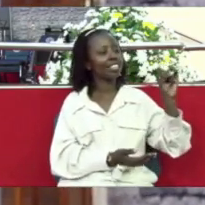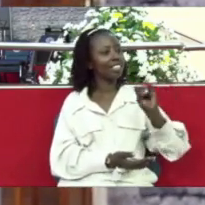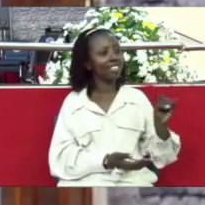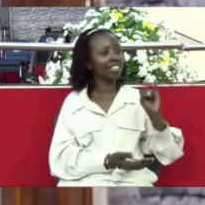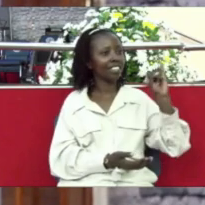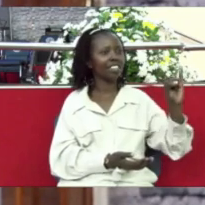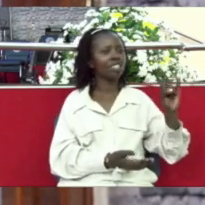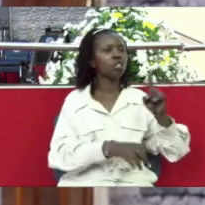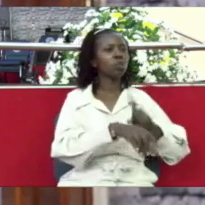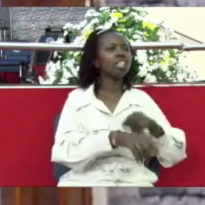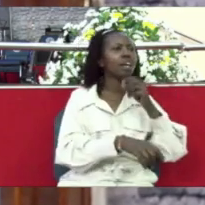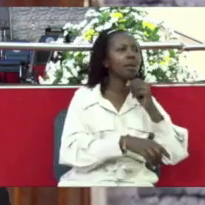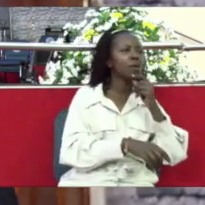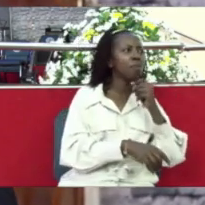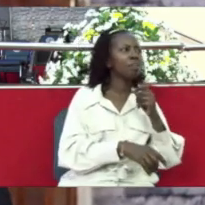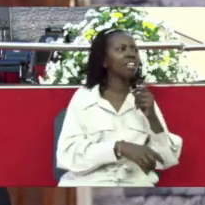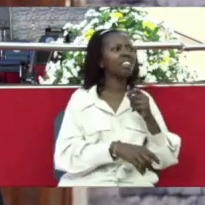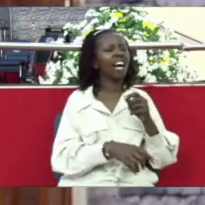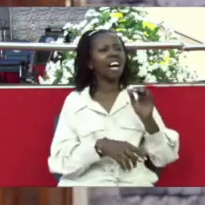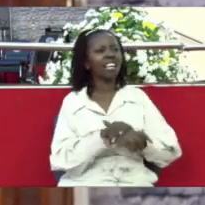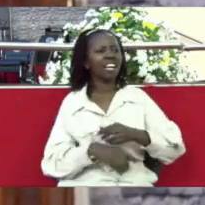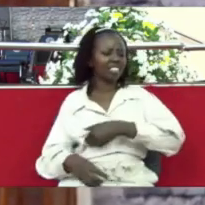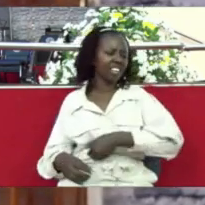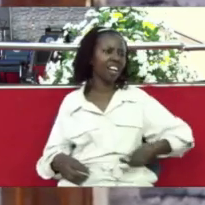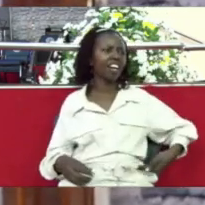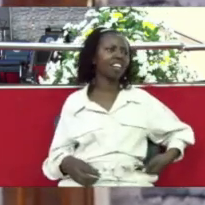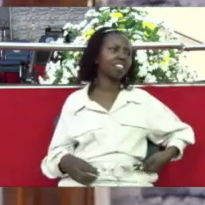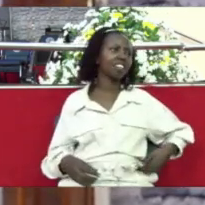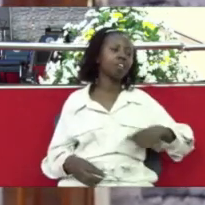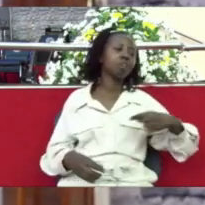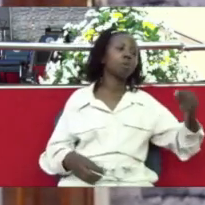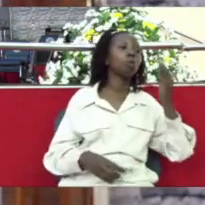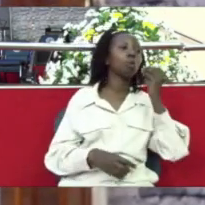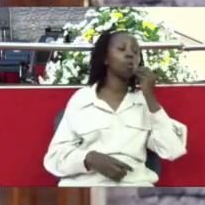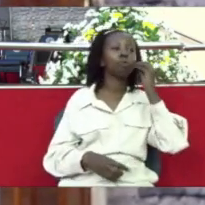enough and thirsty enough, they went home.